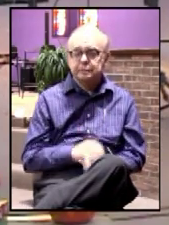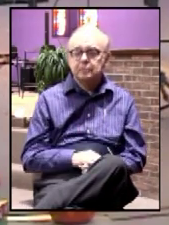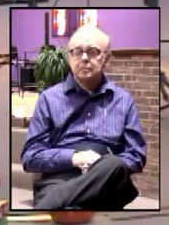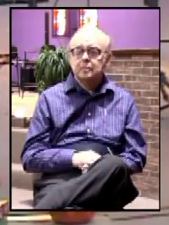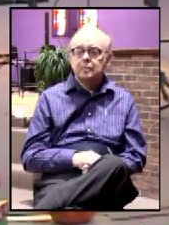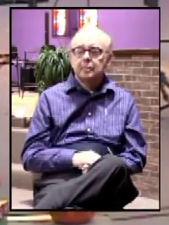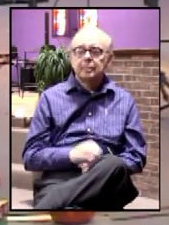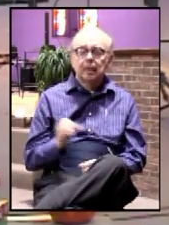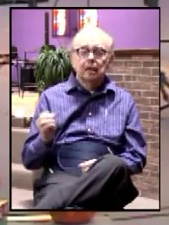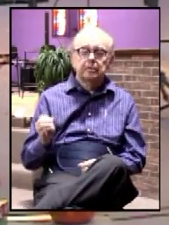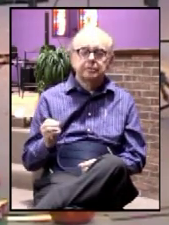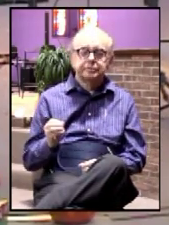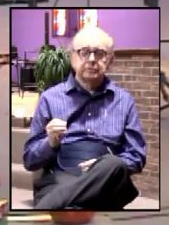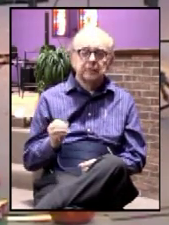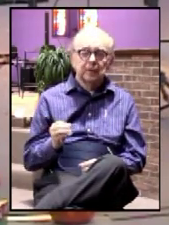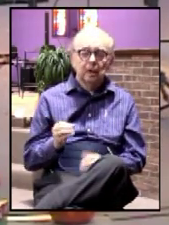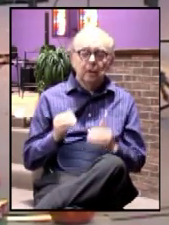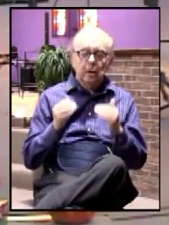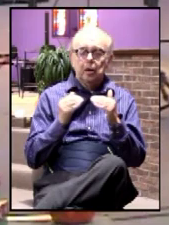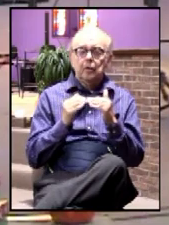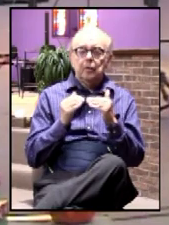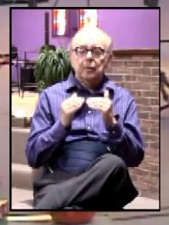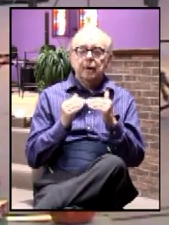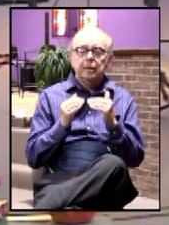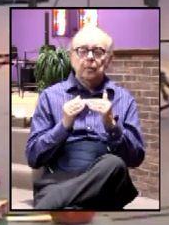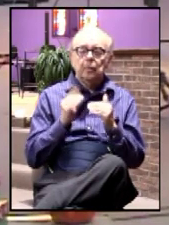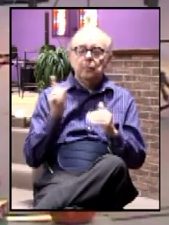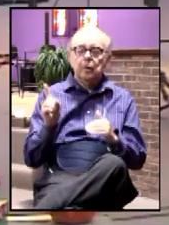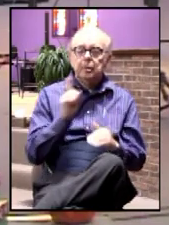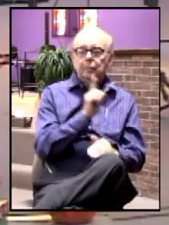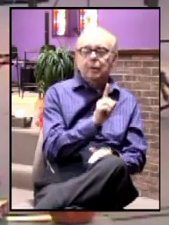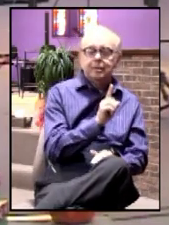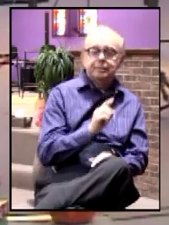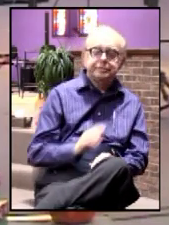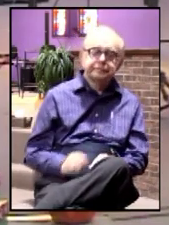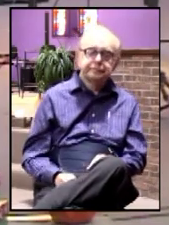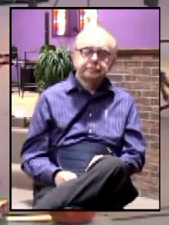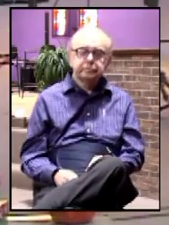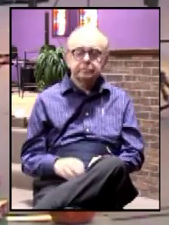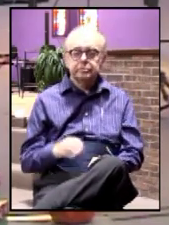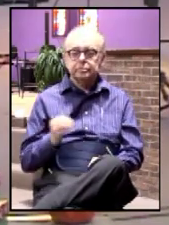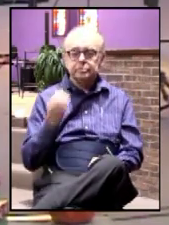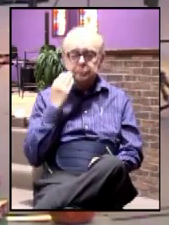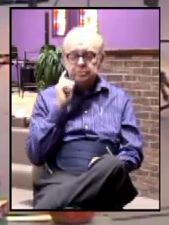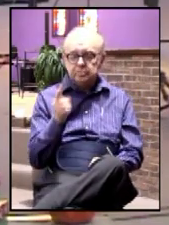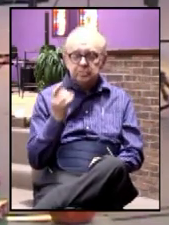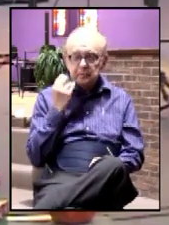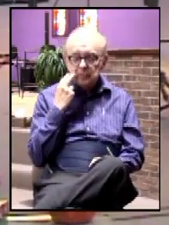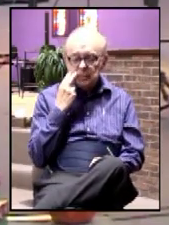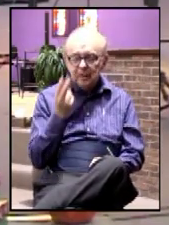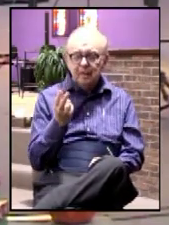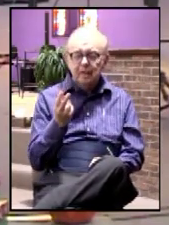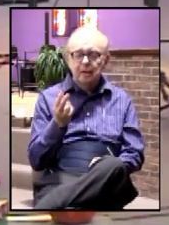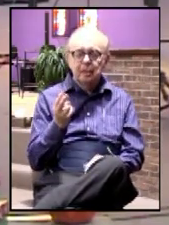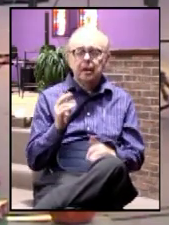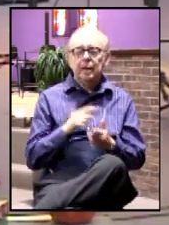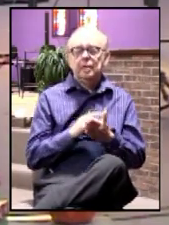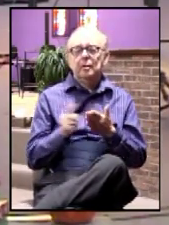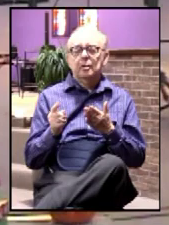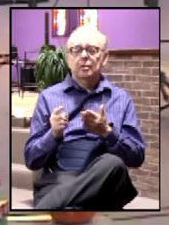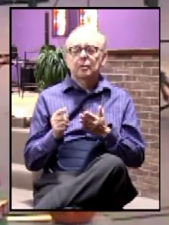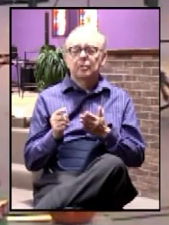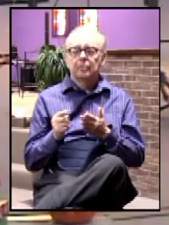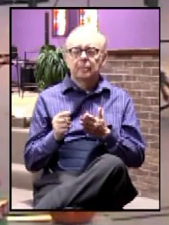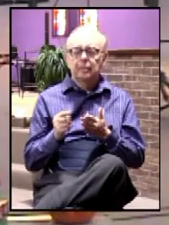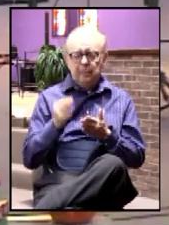So we're tied 1-1. And so I don't know if you saw this